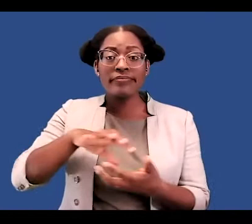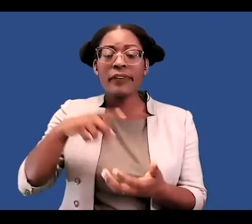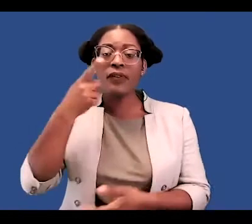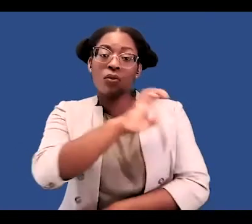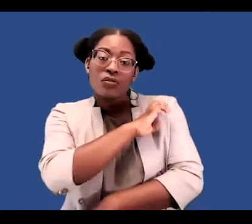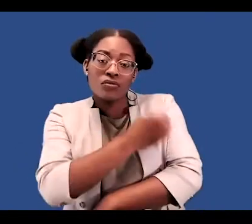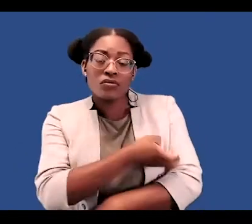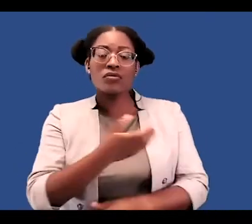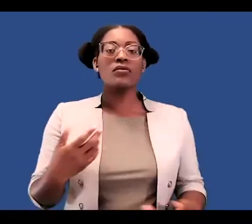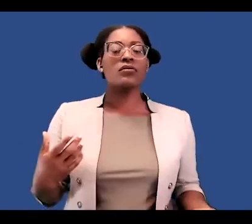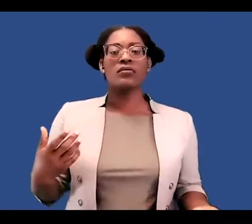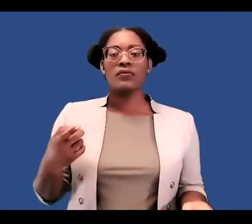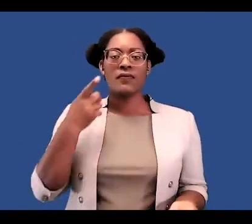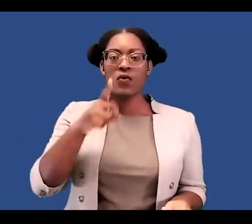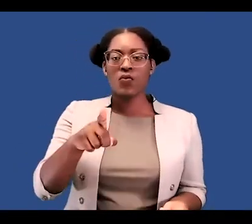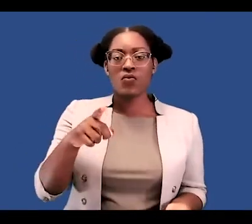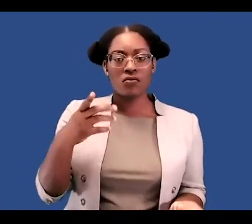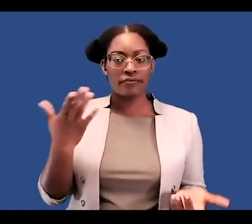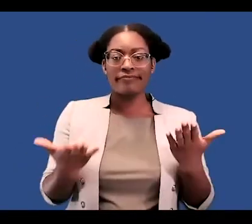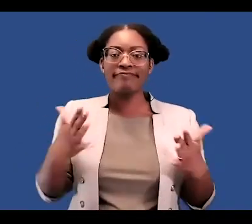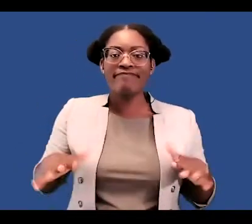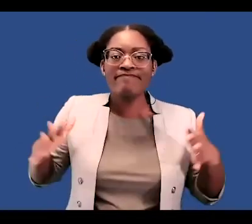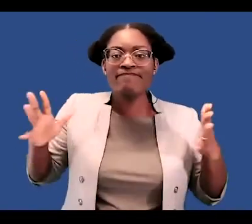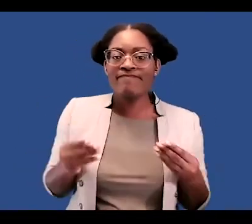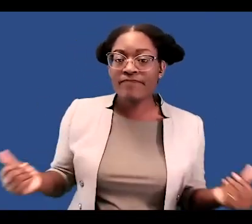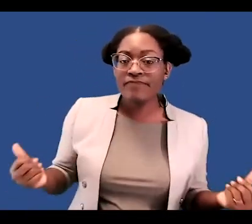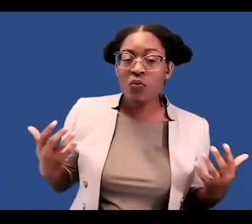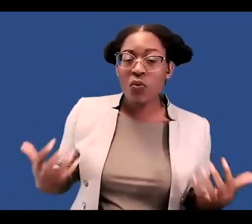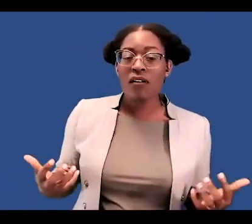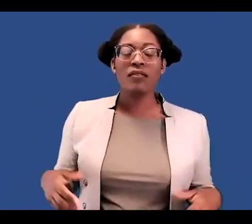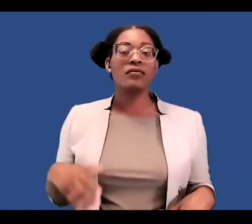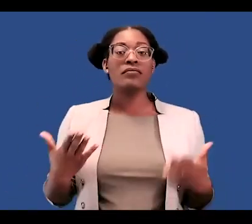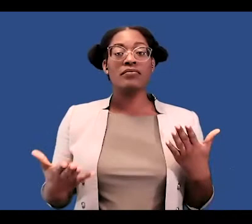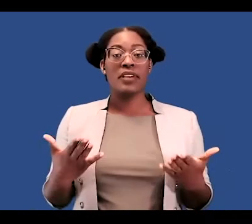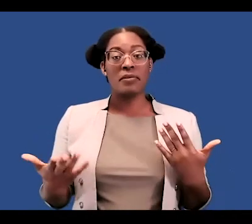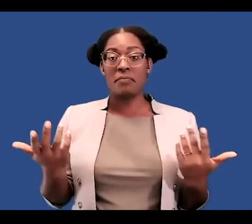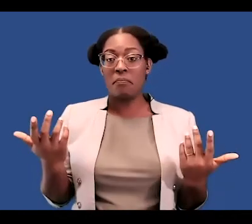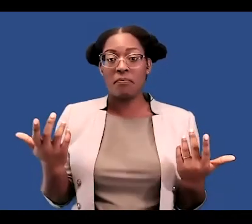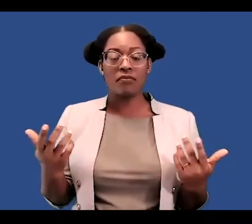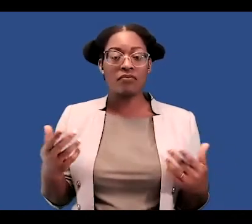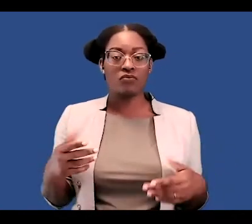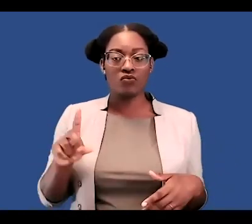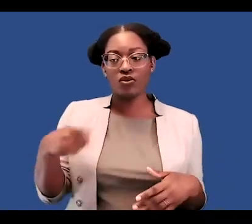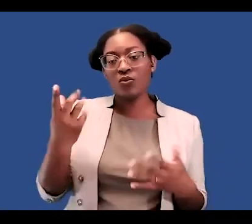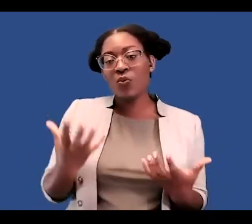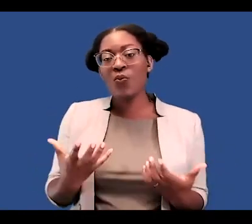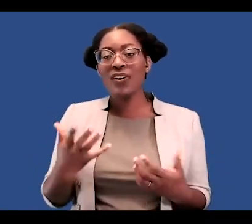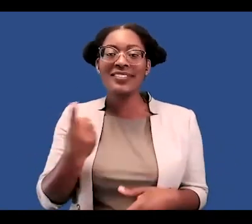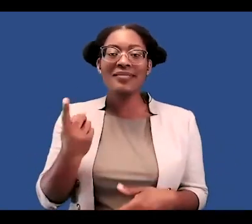you just want a warm cup of tea to cuddle with? So these are things to keep in mind when you are sourcing your